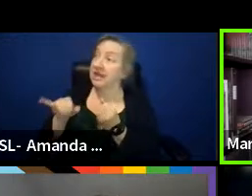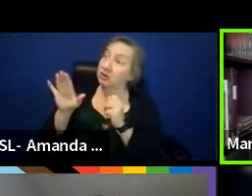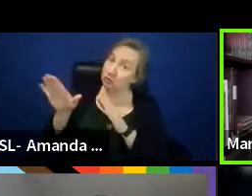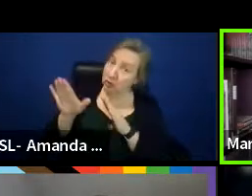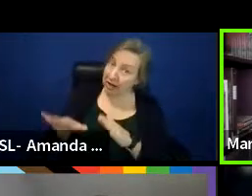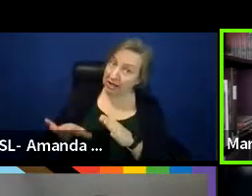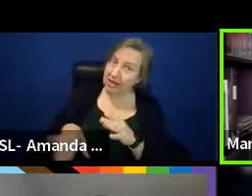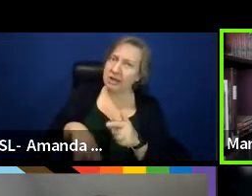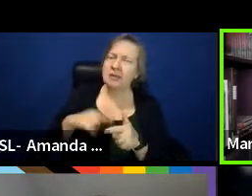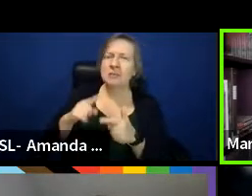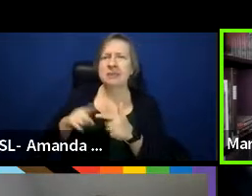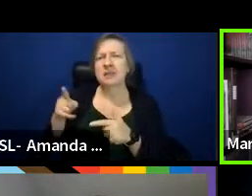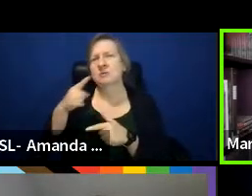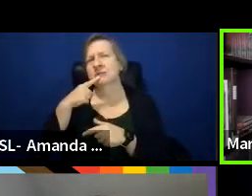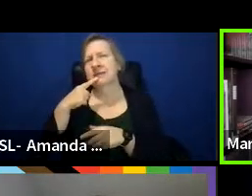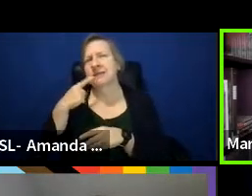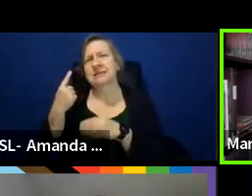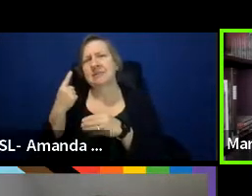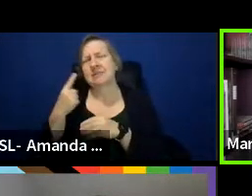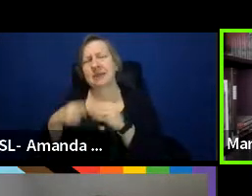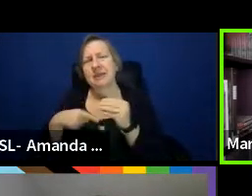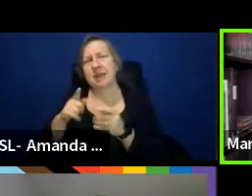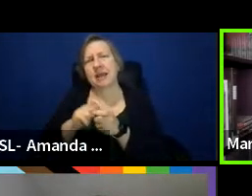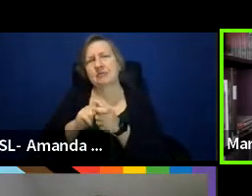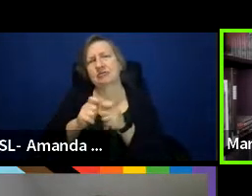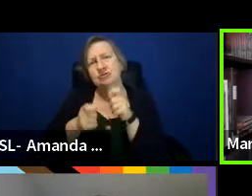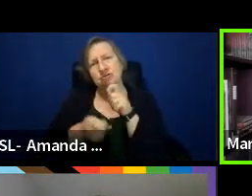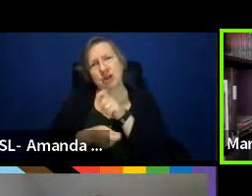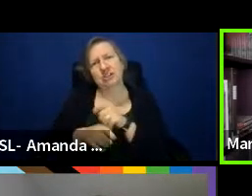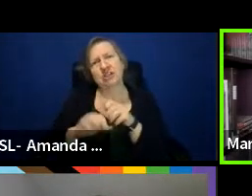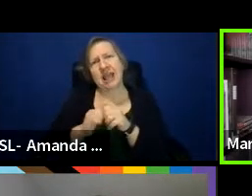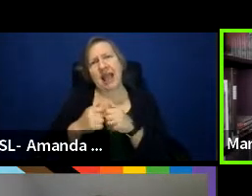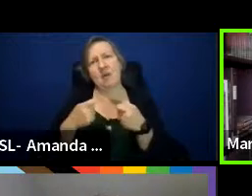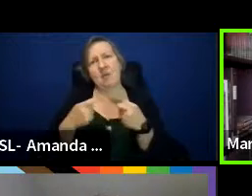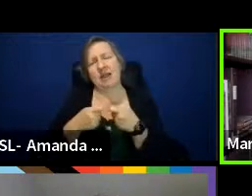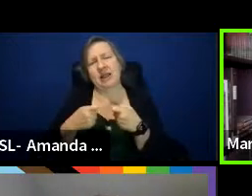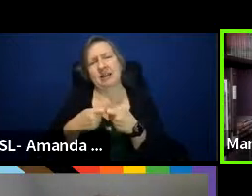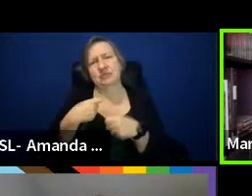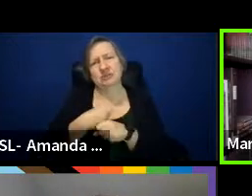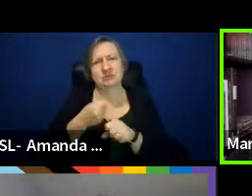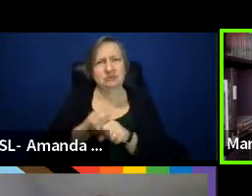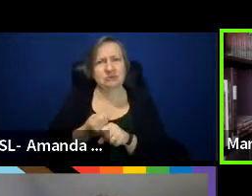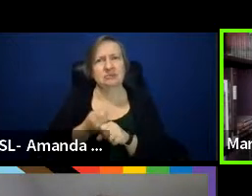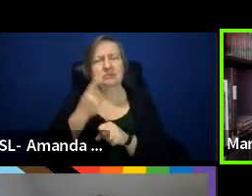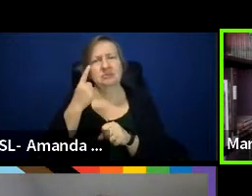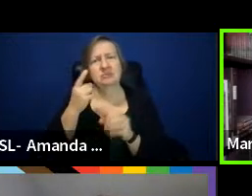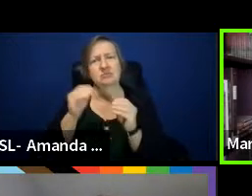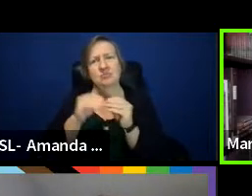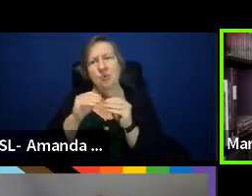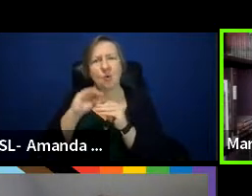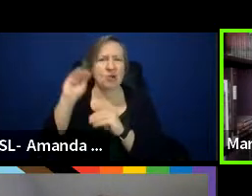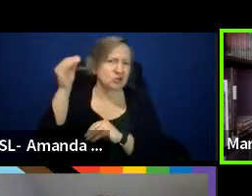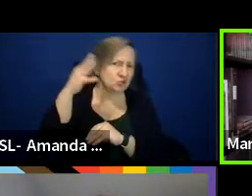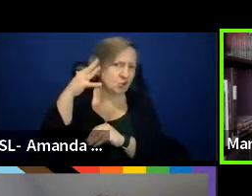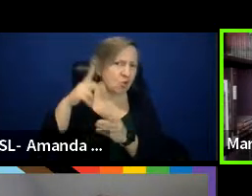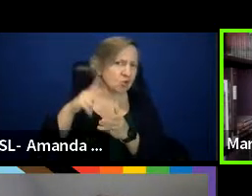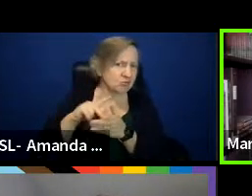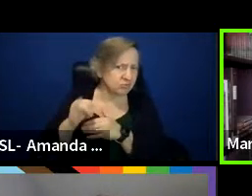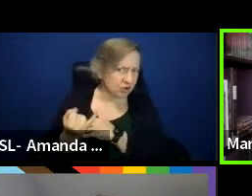Then you said something about changing the way electricity is produced by having more solar